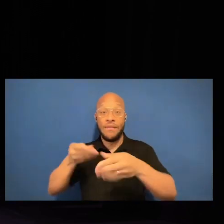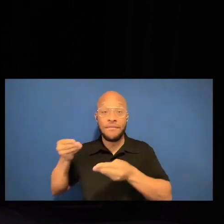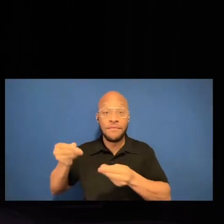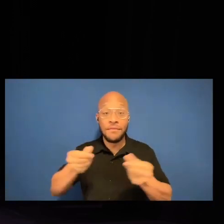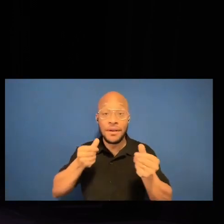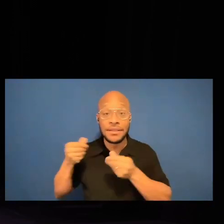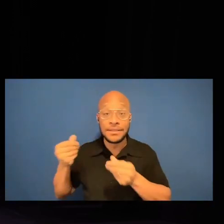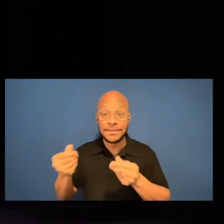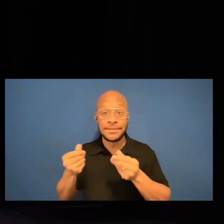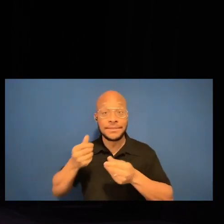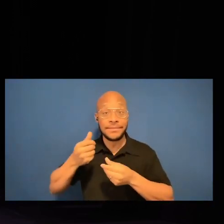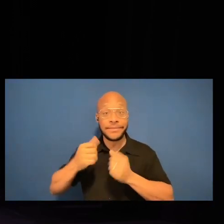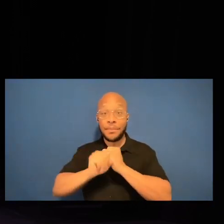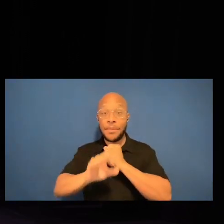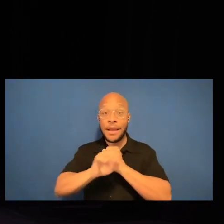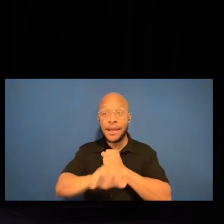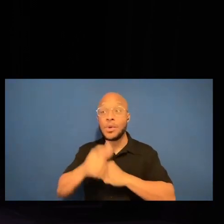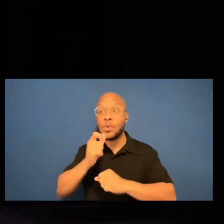Performing Arts Presenters,